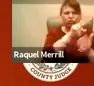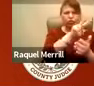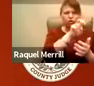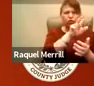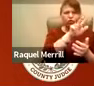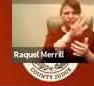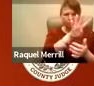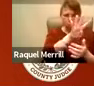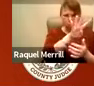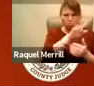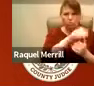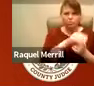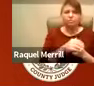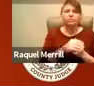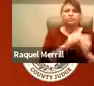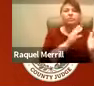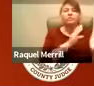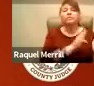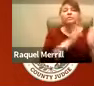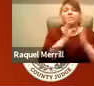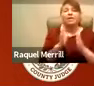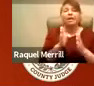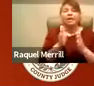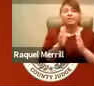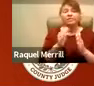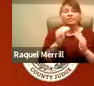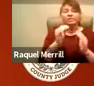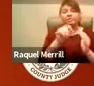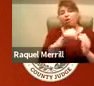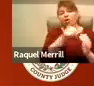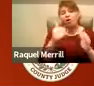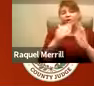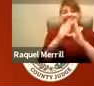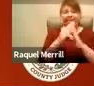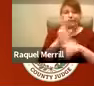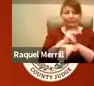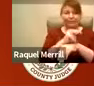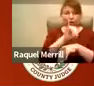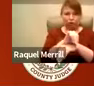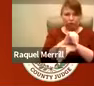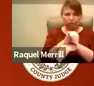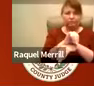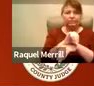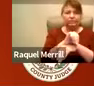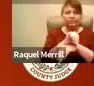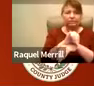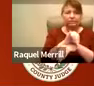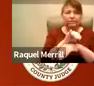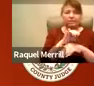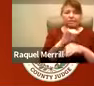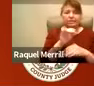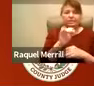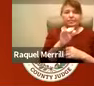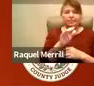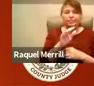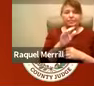3,234. Then it's followed by Mission, and